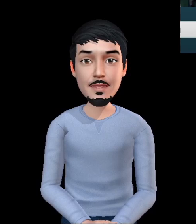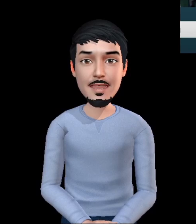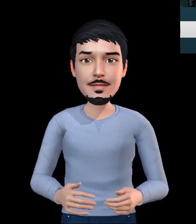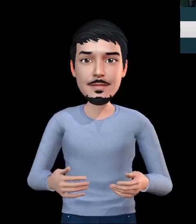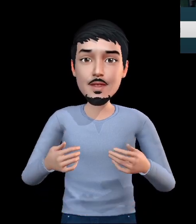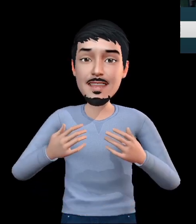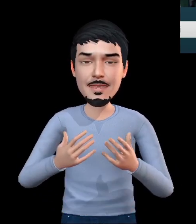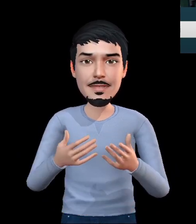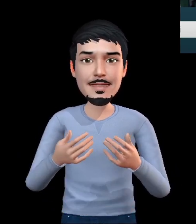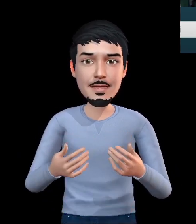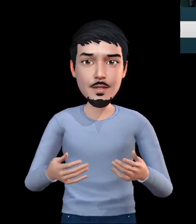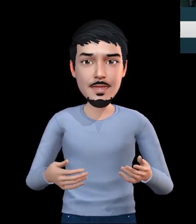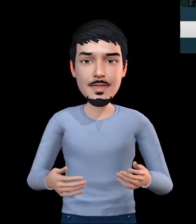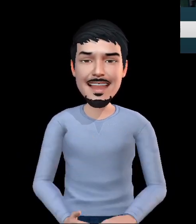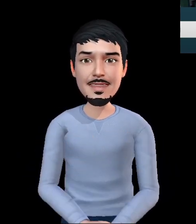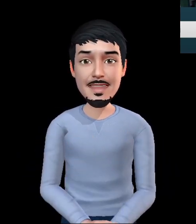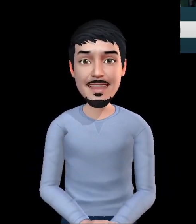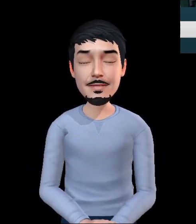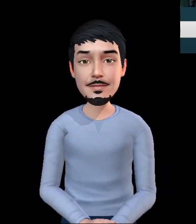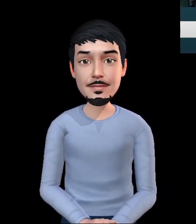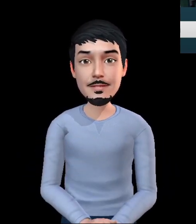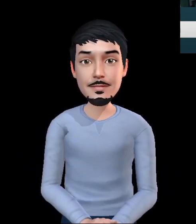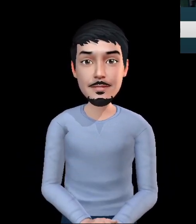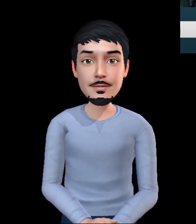can look them up or you can check the description in the video.